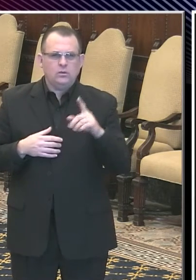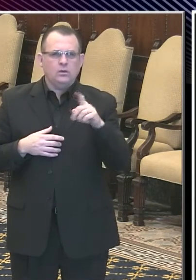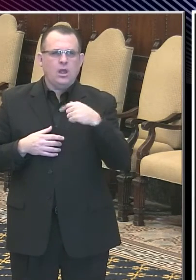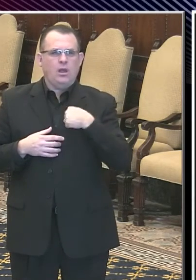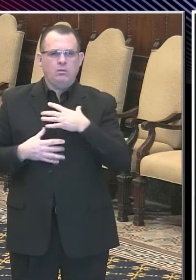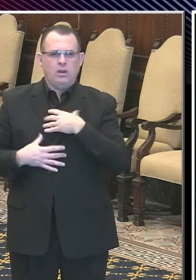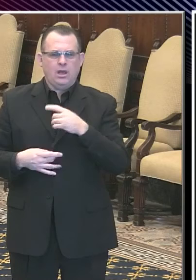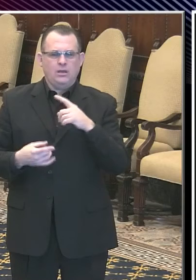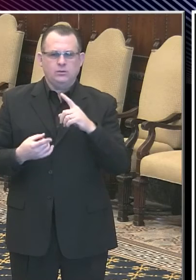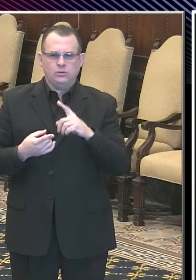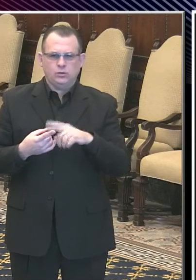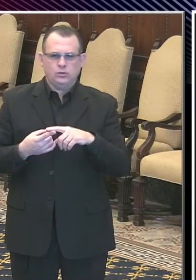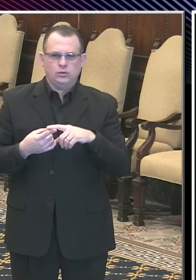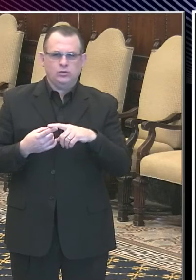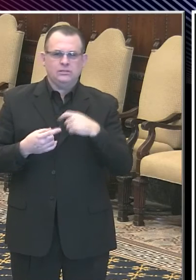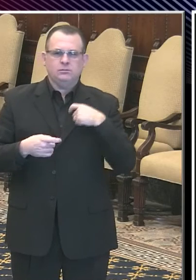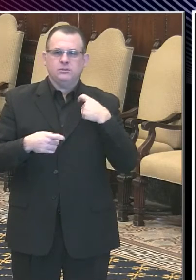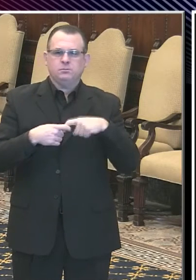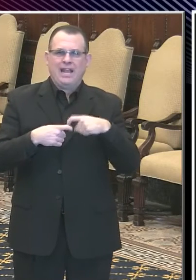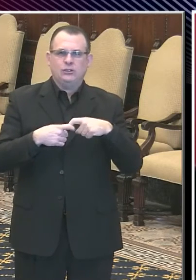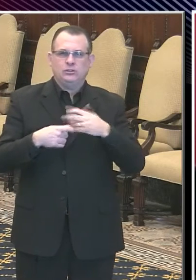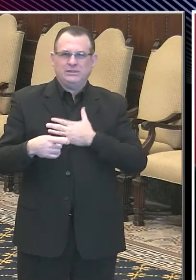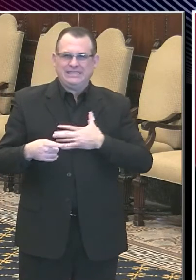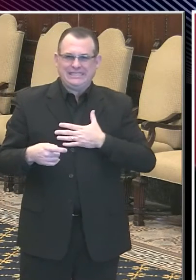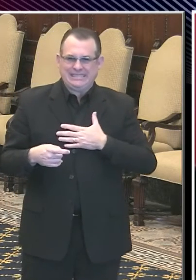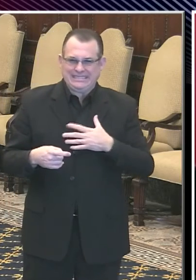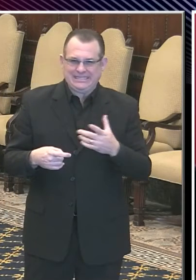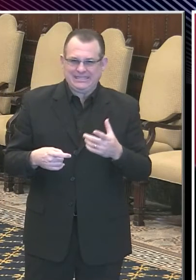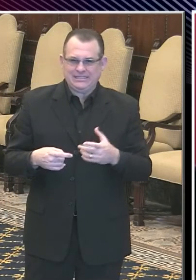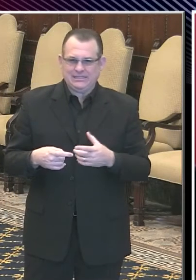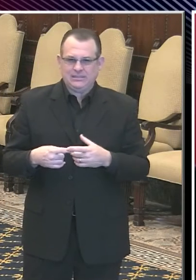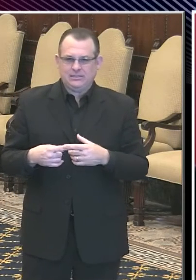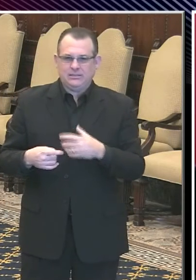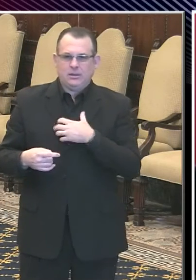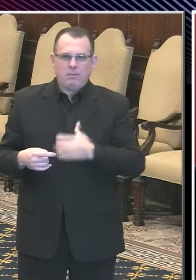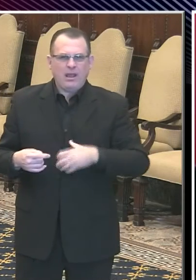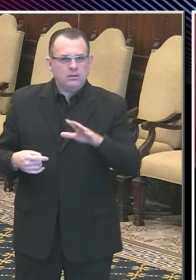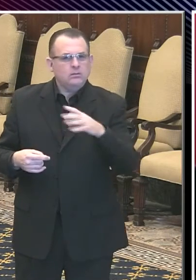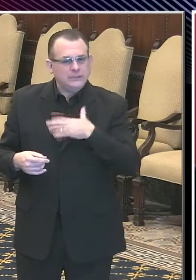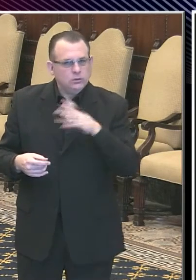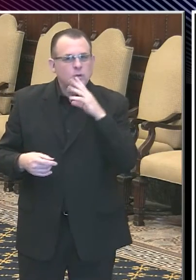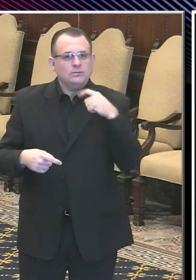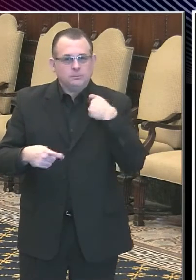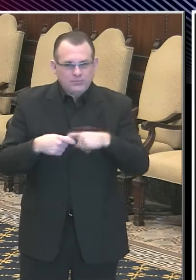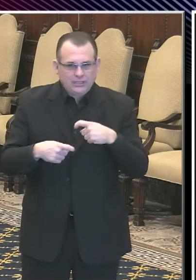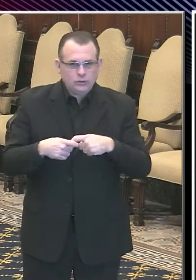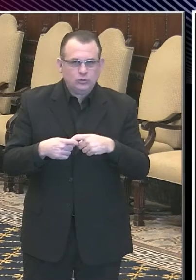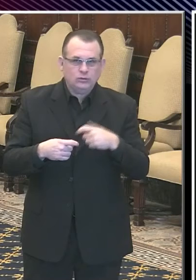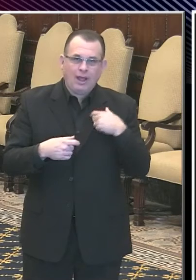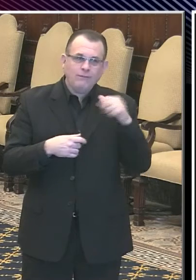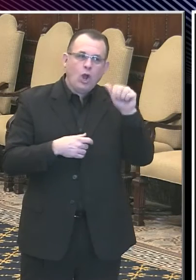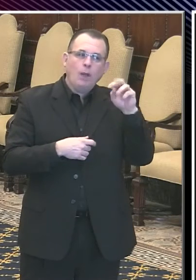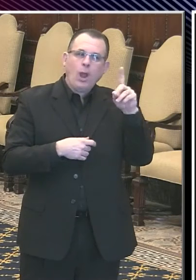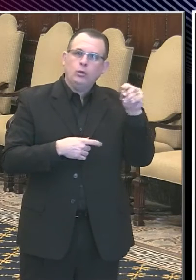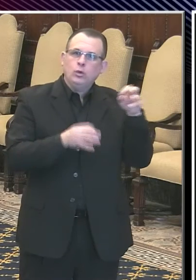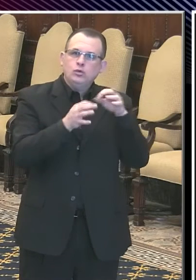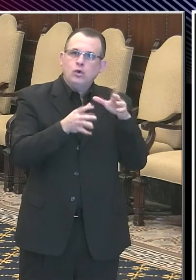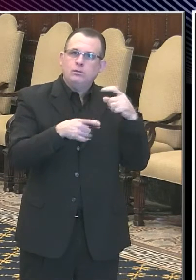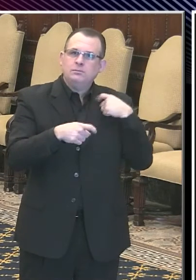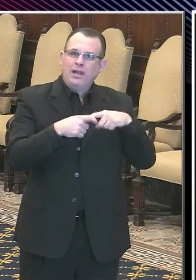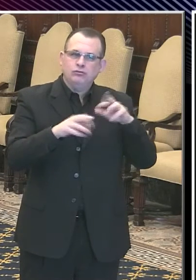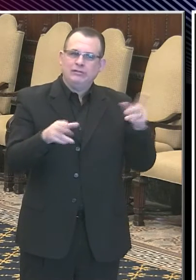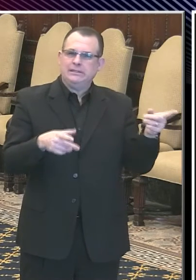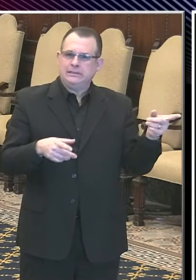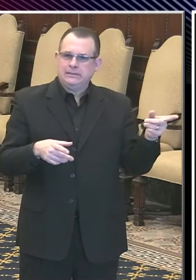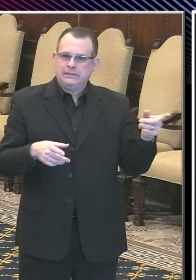ask in Spanish, okay? Armando, please. Adelante, Argenis. Gracias. Quería preguntar qué representa para la